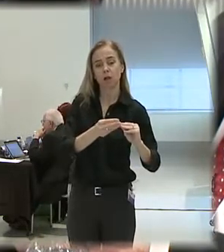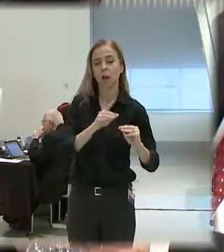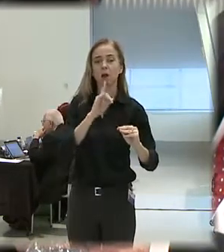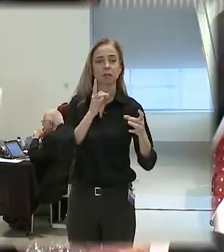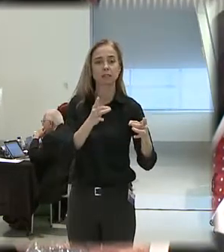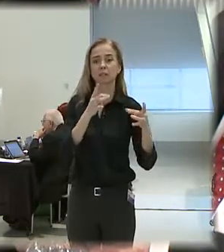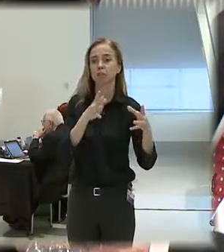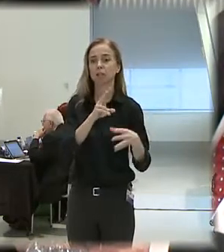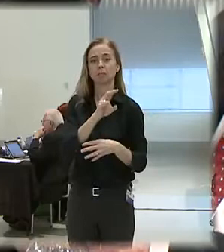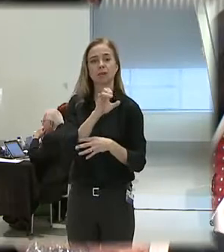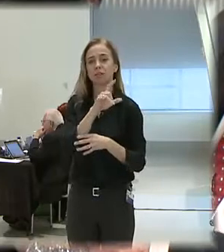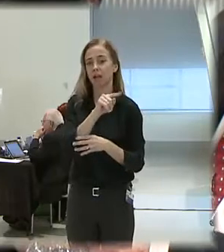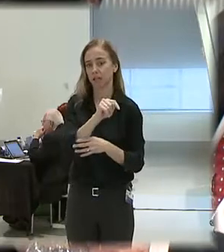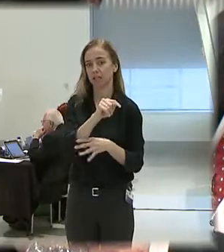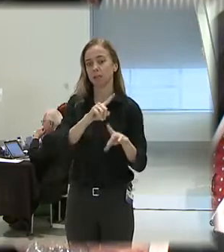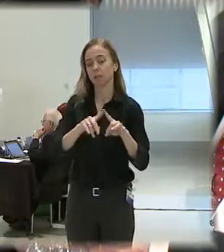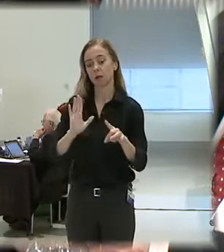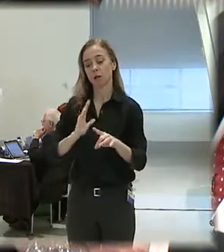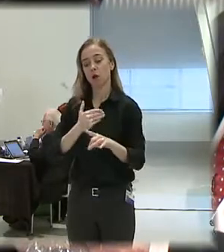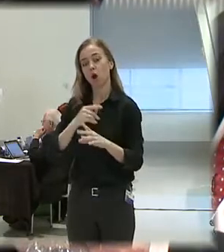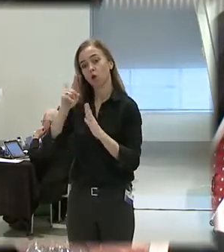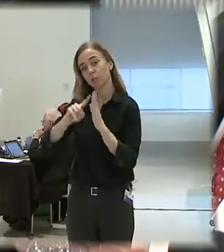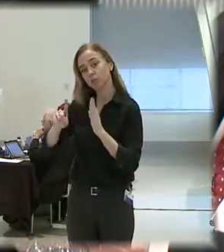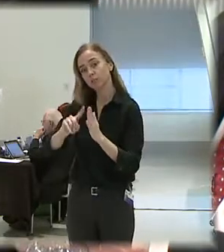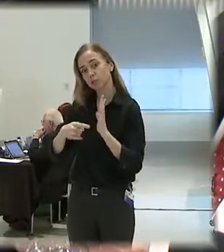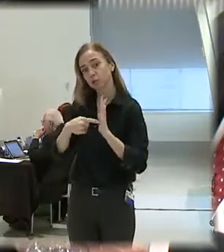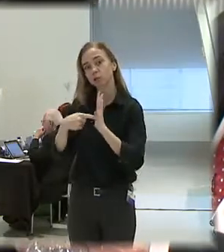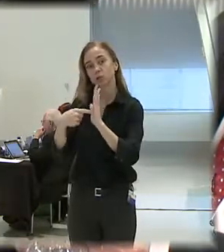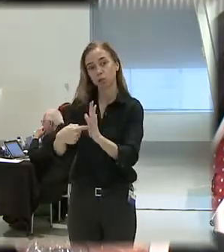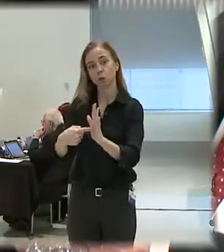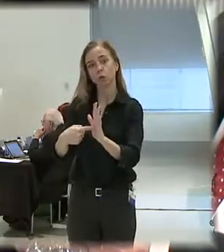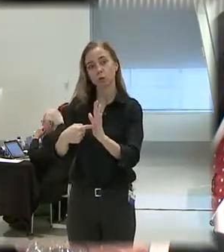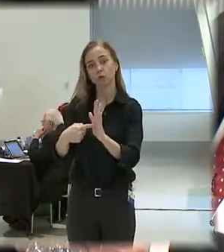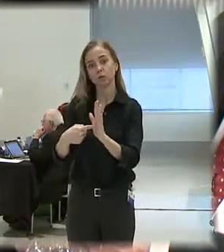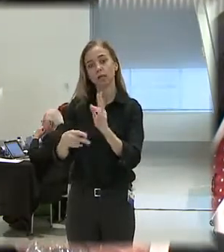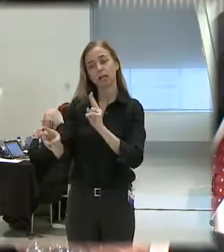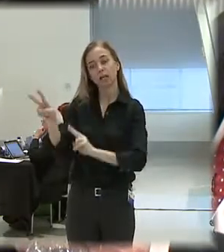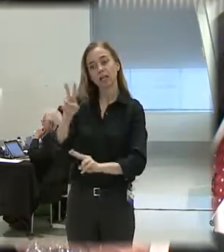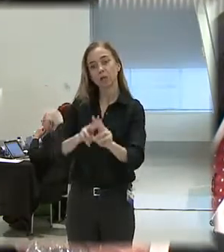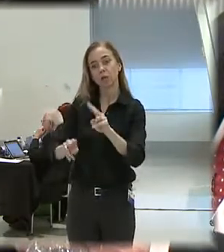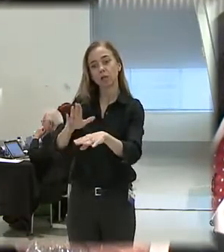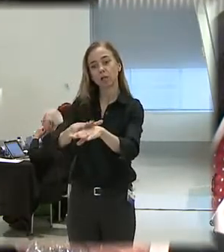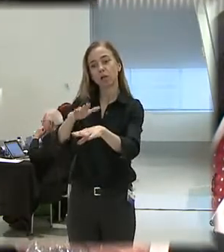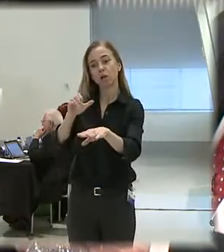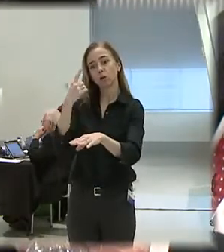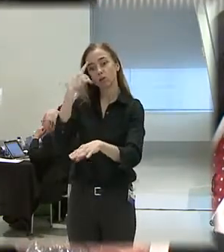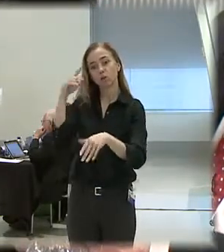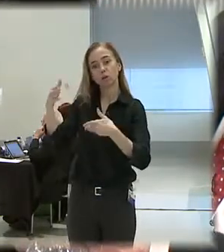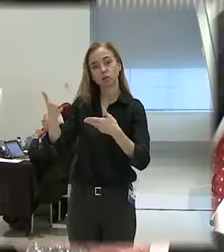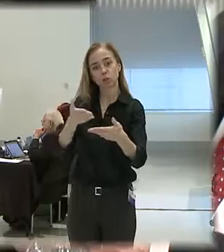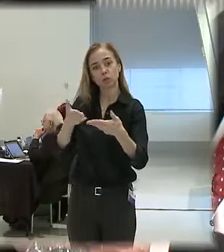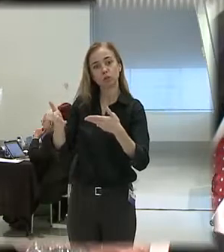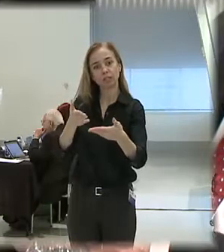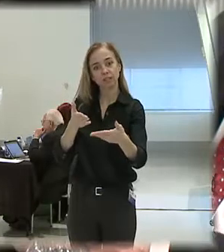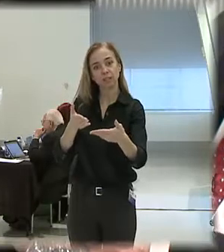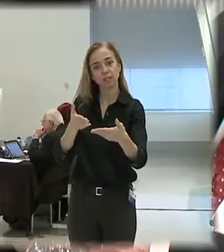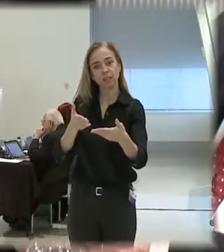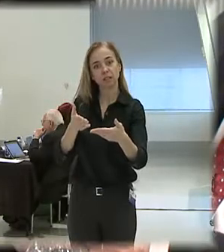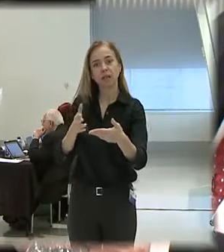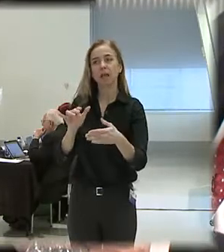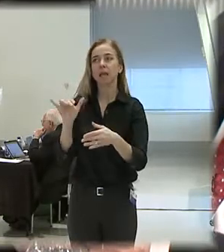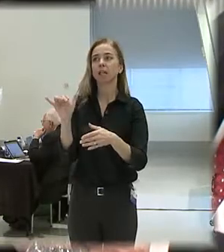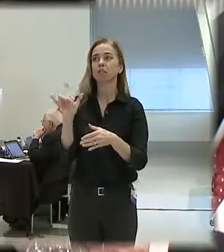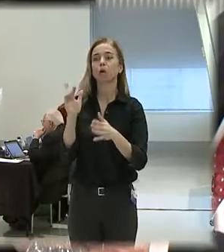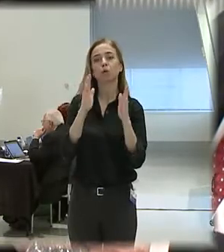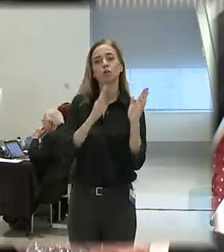violent. Our research has shown that if we look at calls for service, it's almost a